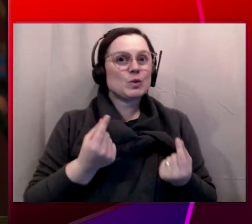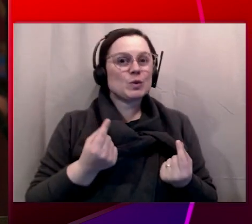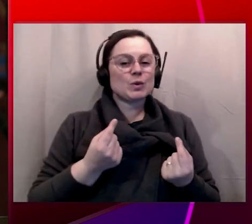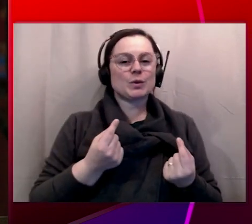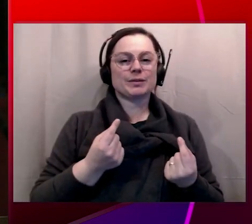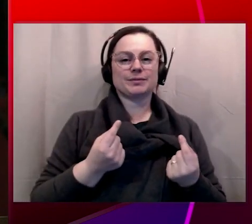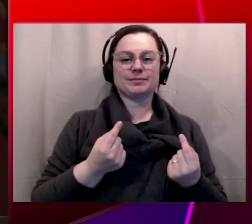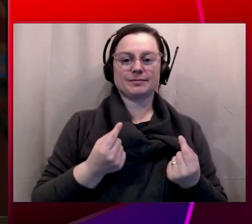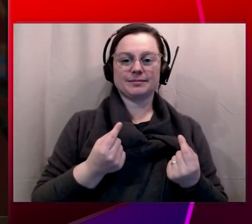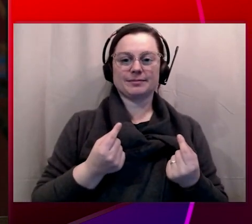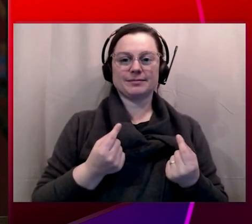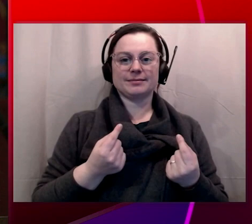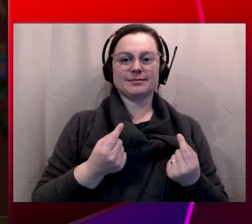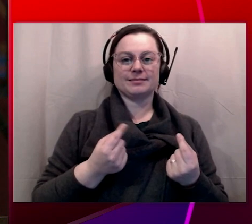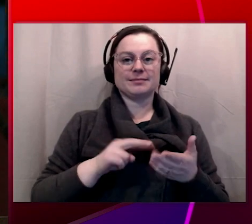the